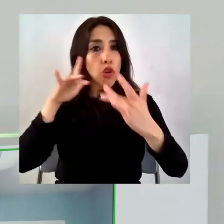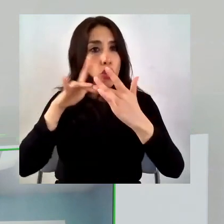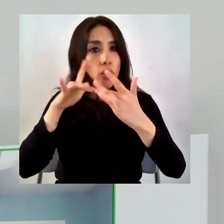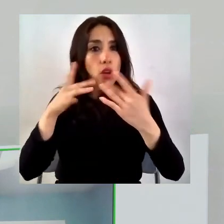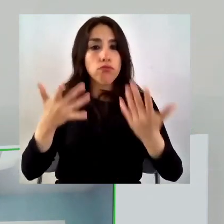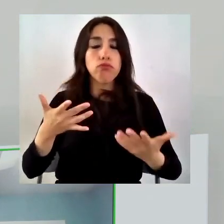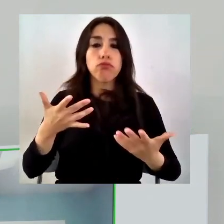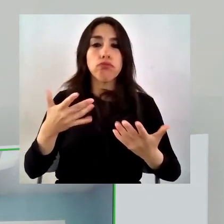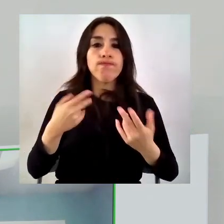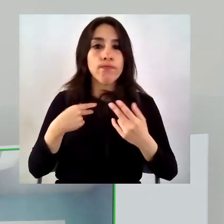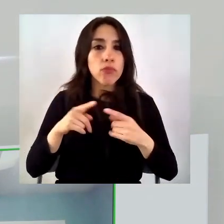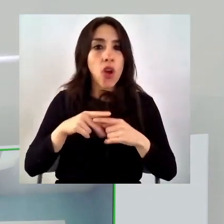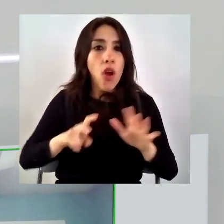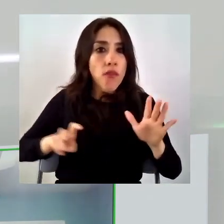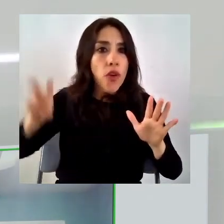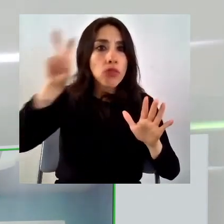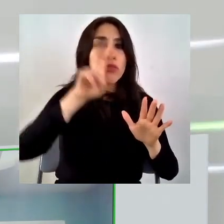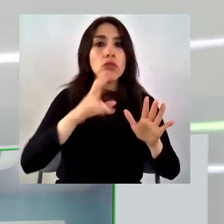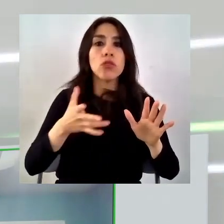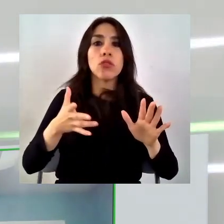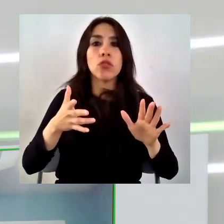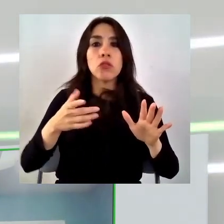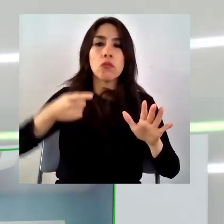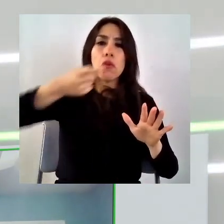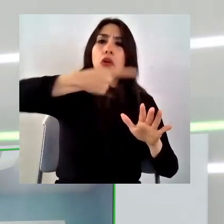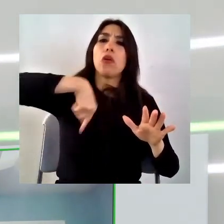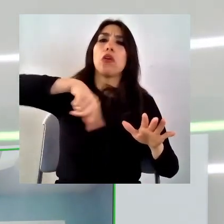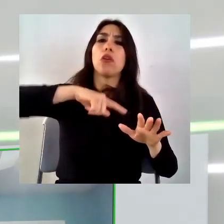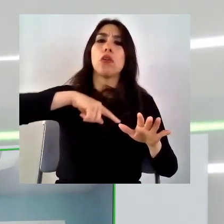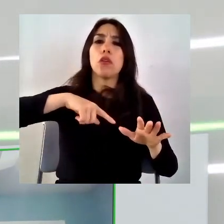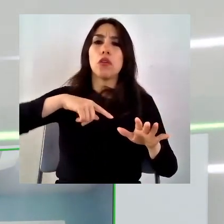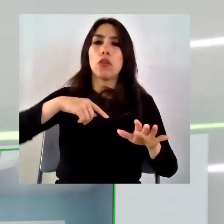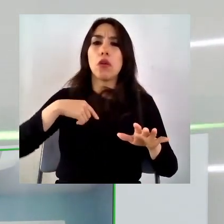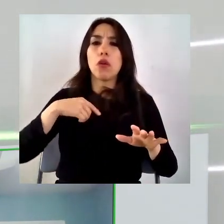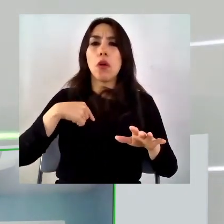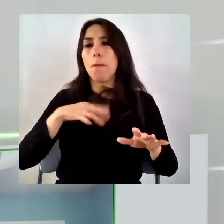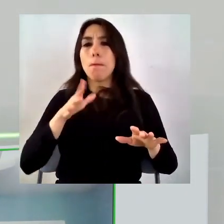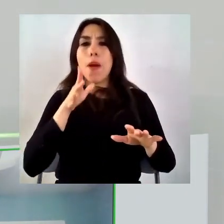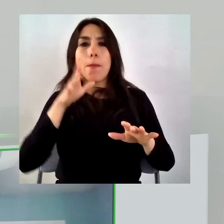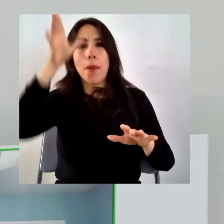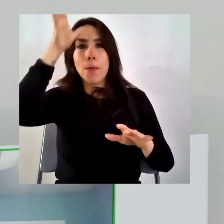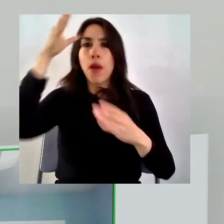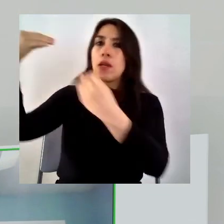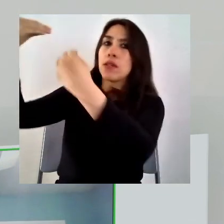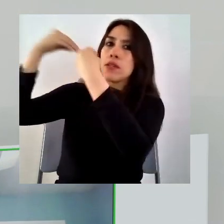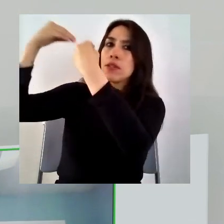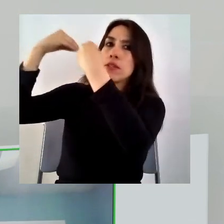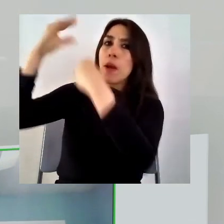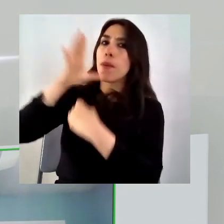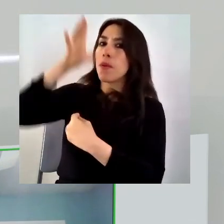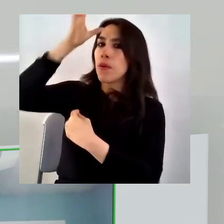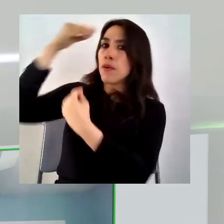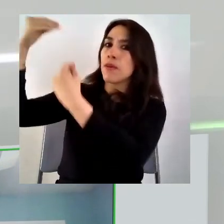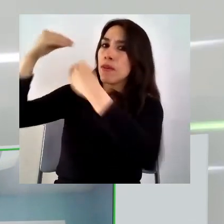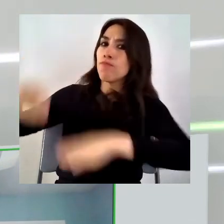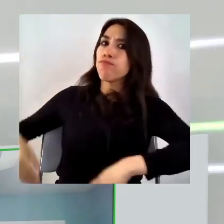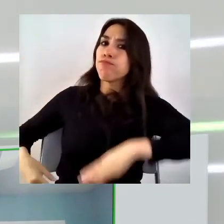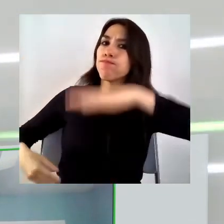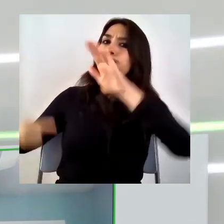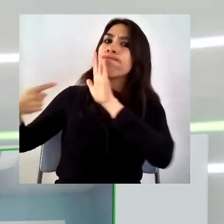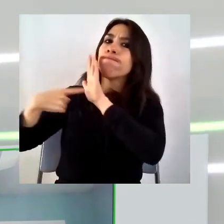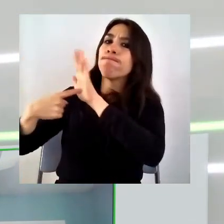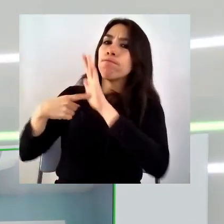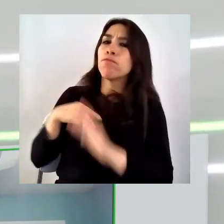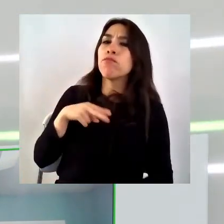stigma, right? There's so much stigma around this. But what this study does is it illustrates for both